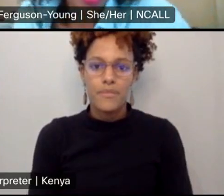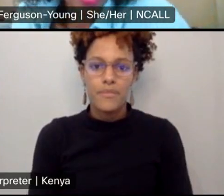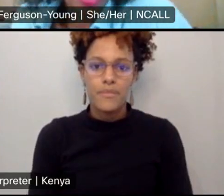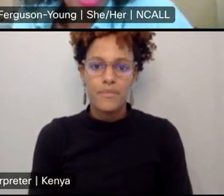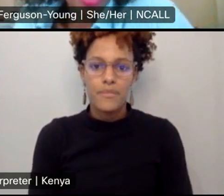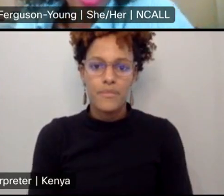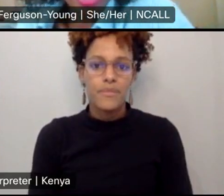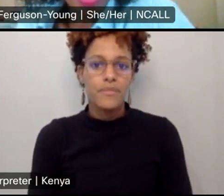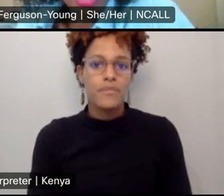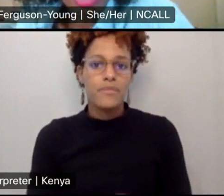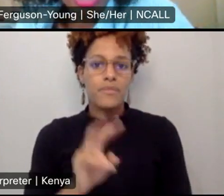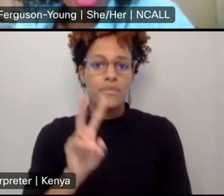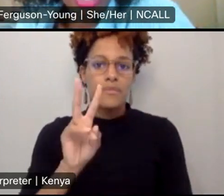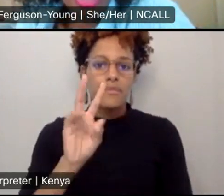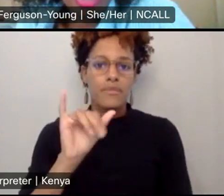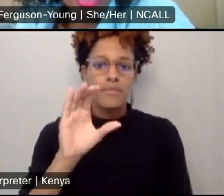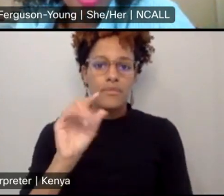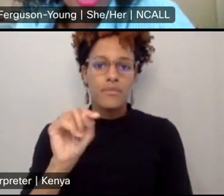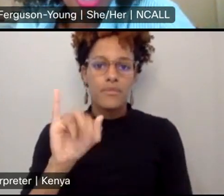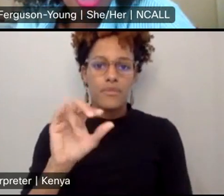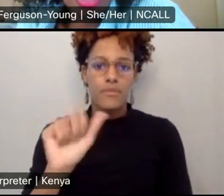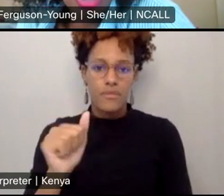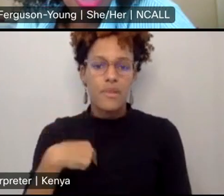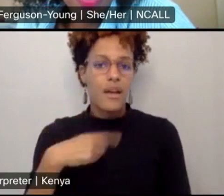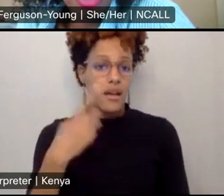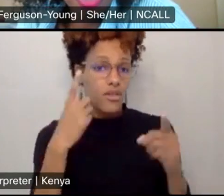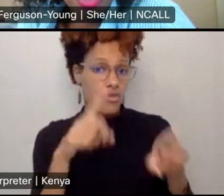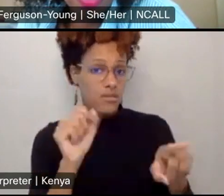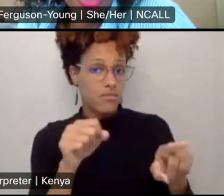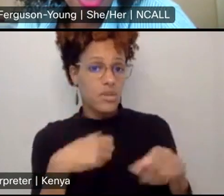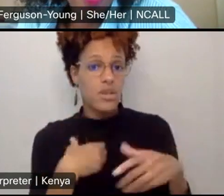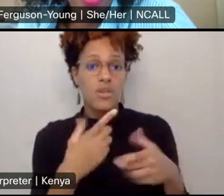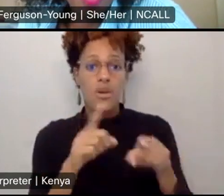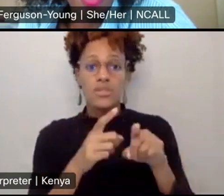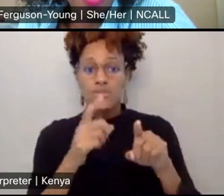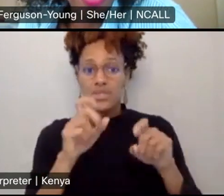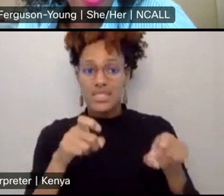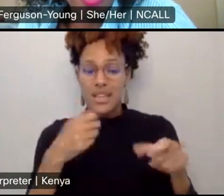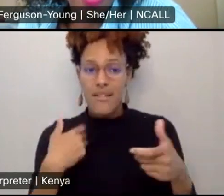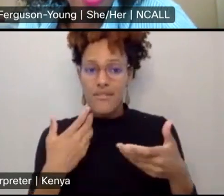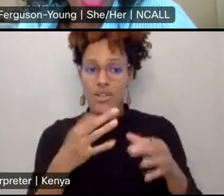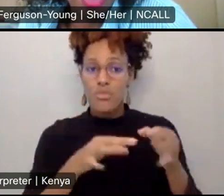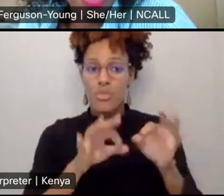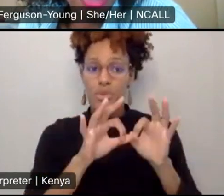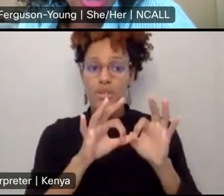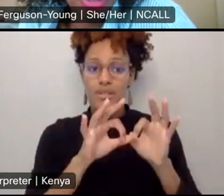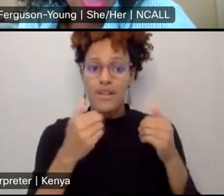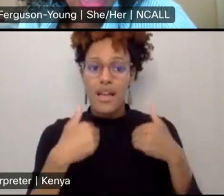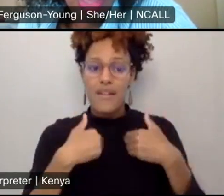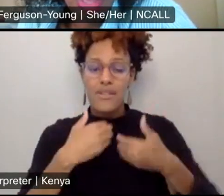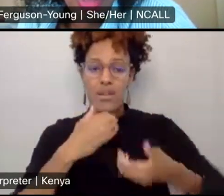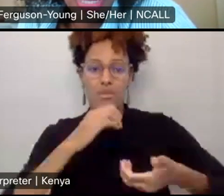Yes, I mean, I agree as well. And again, that I think that comes in partnership, importance of a partnership of working with a mental